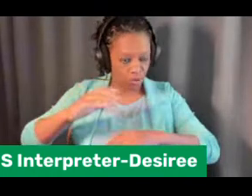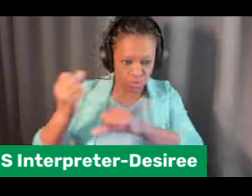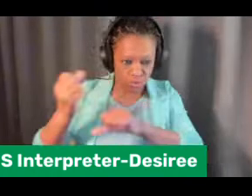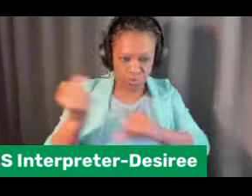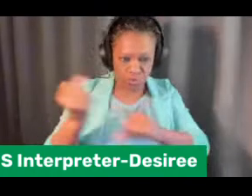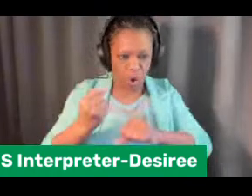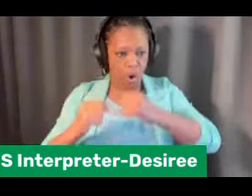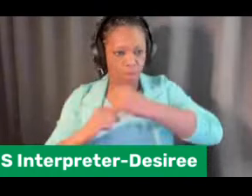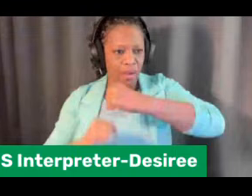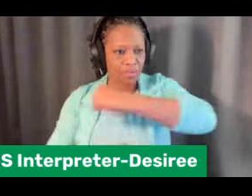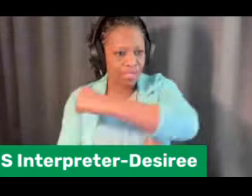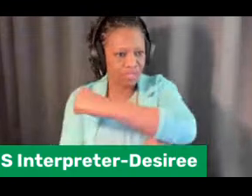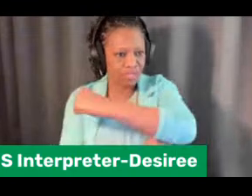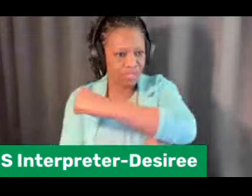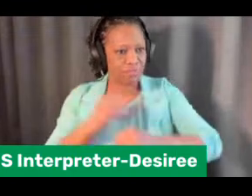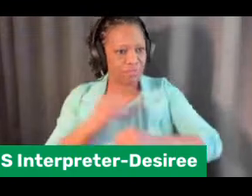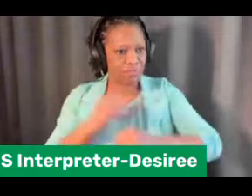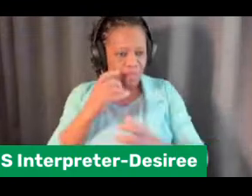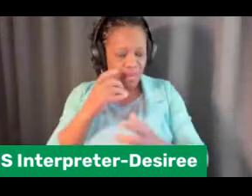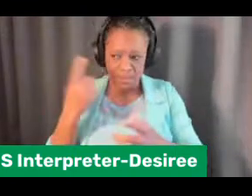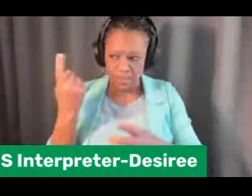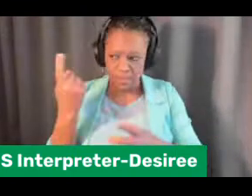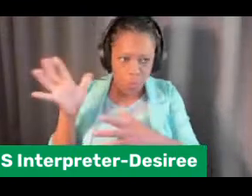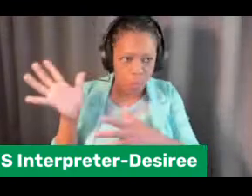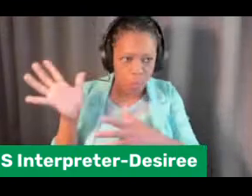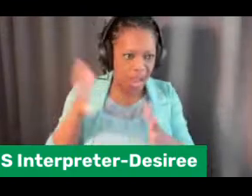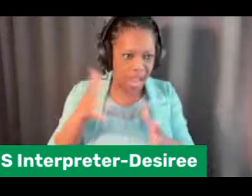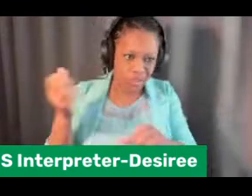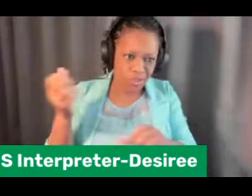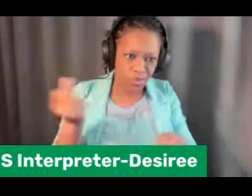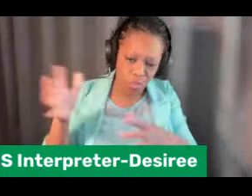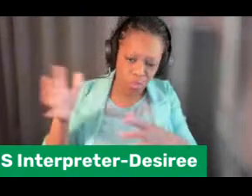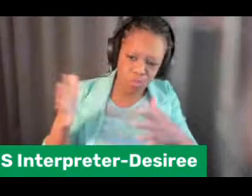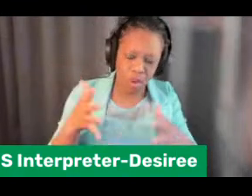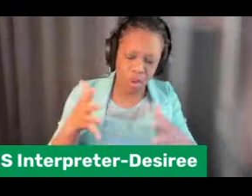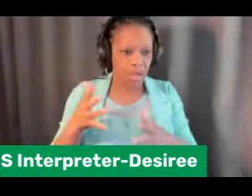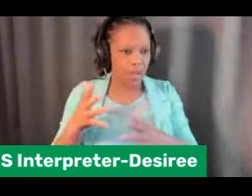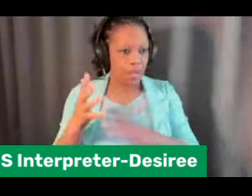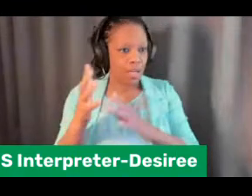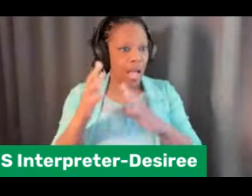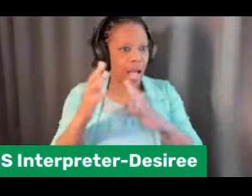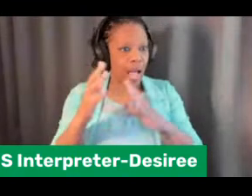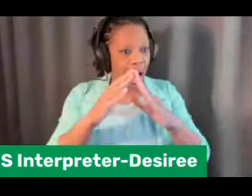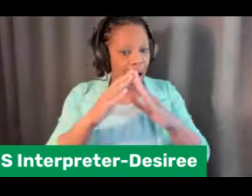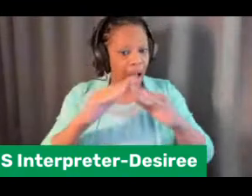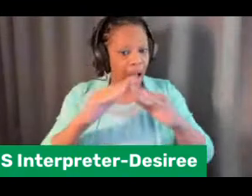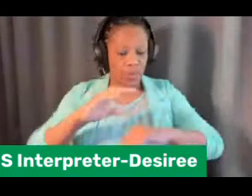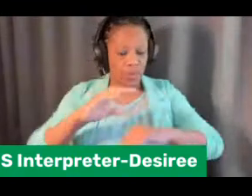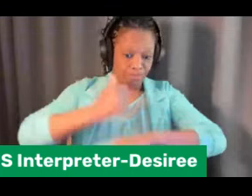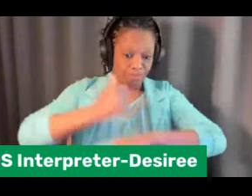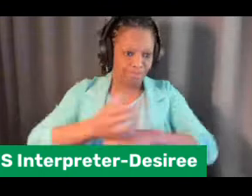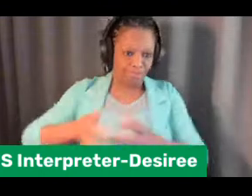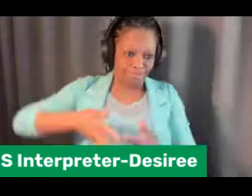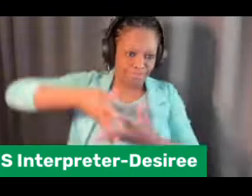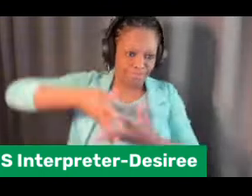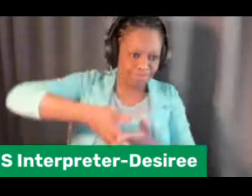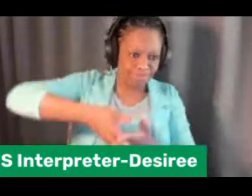over. Well, actually, aspen groves, just like oak trees and other species of trees, their root systems